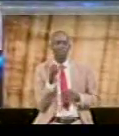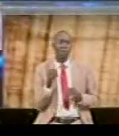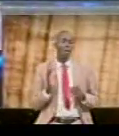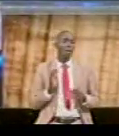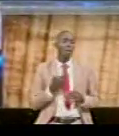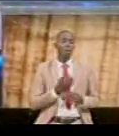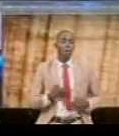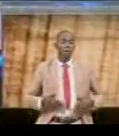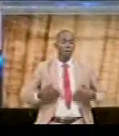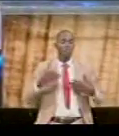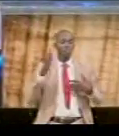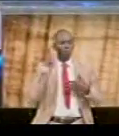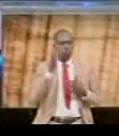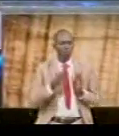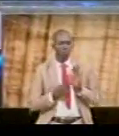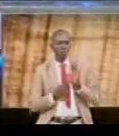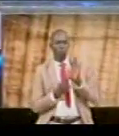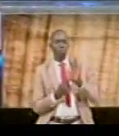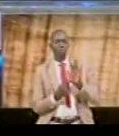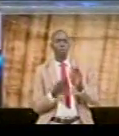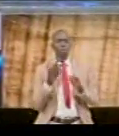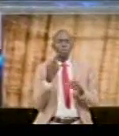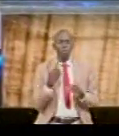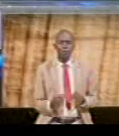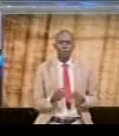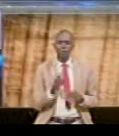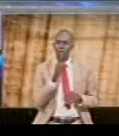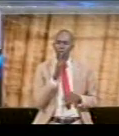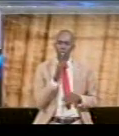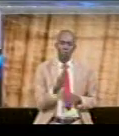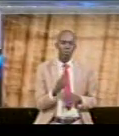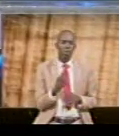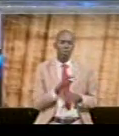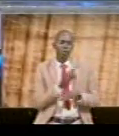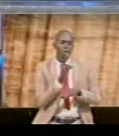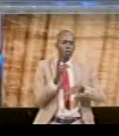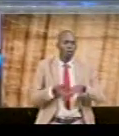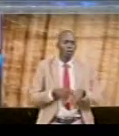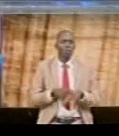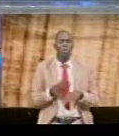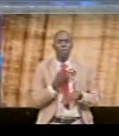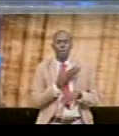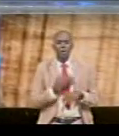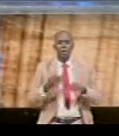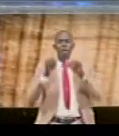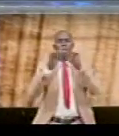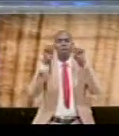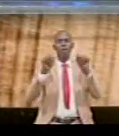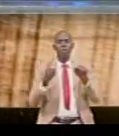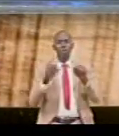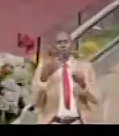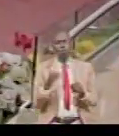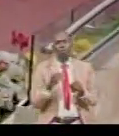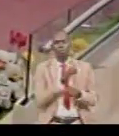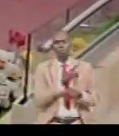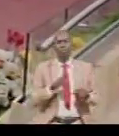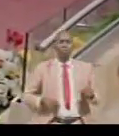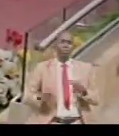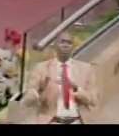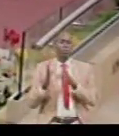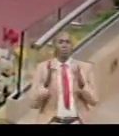will reflect the very heart and the nature and the image of the Lord Jesus